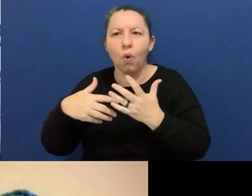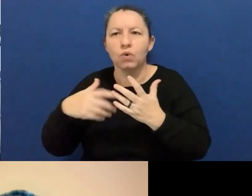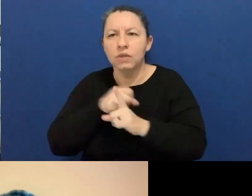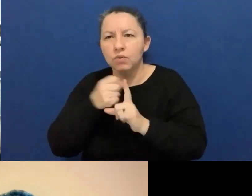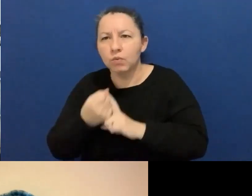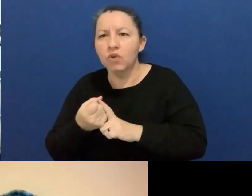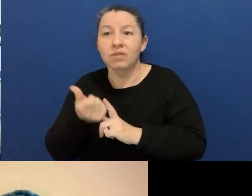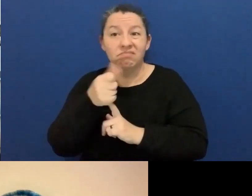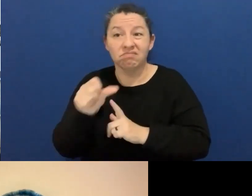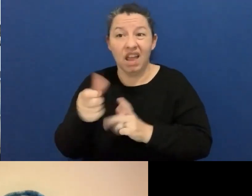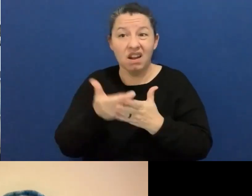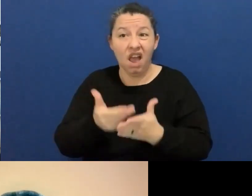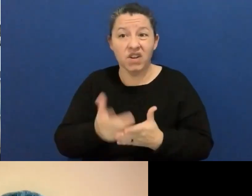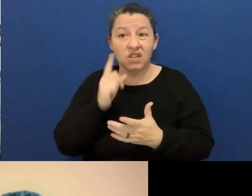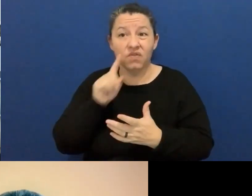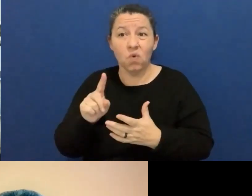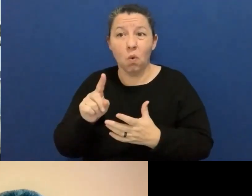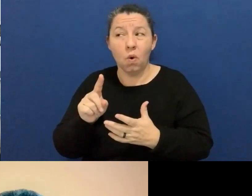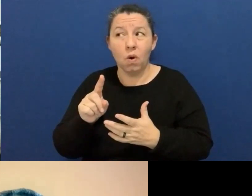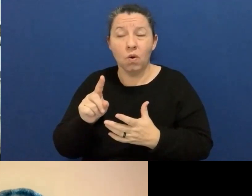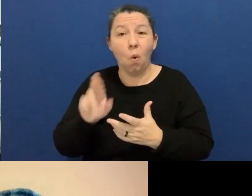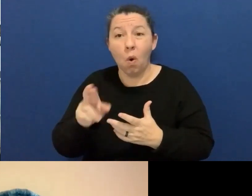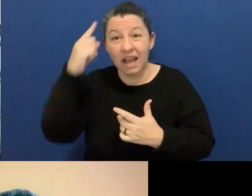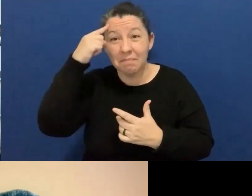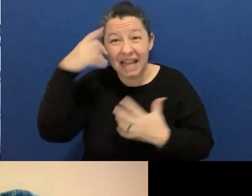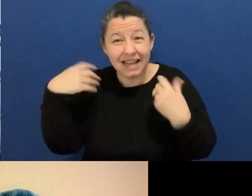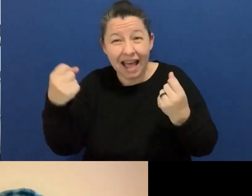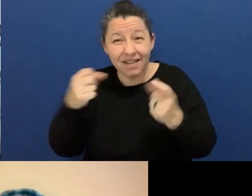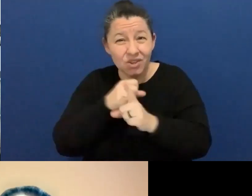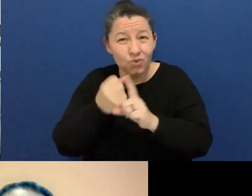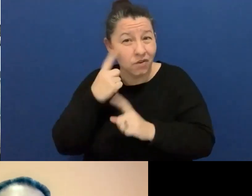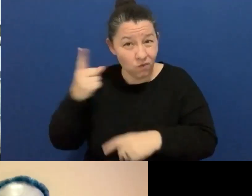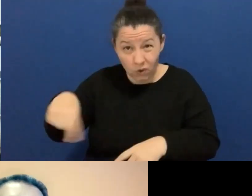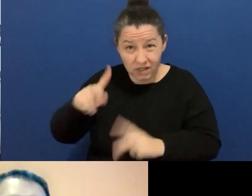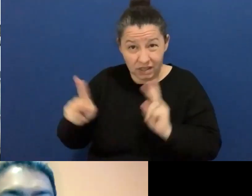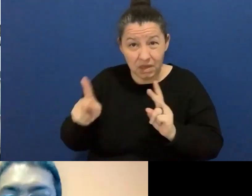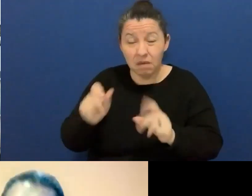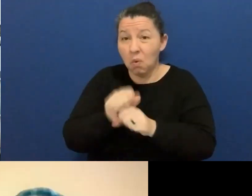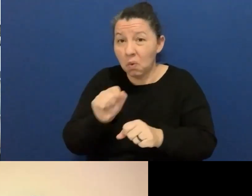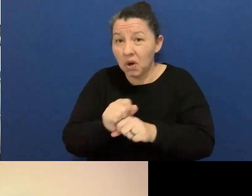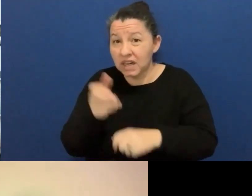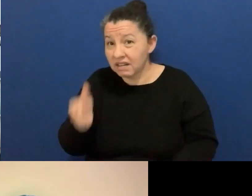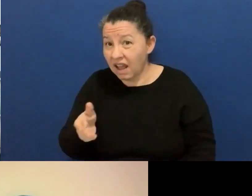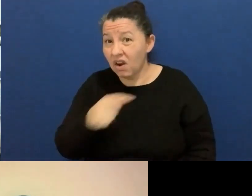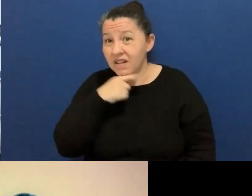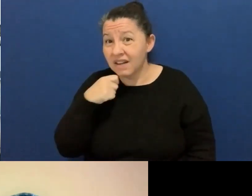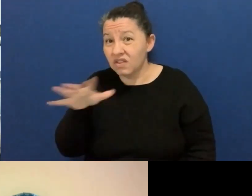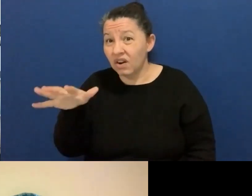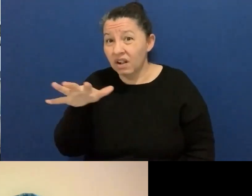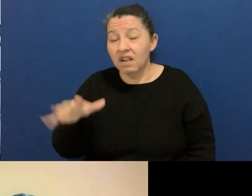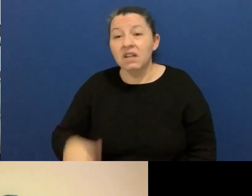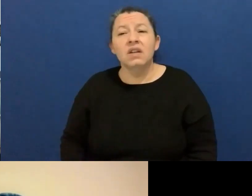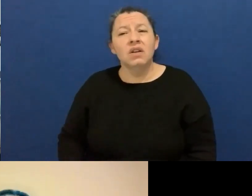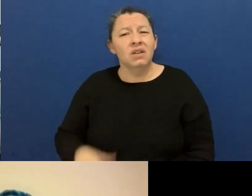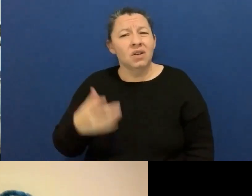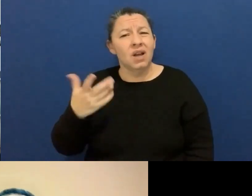for kind of the mental condition of these folks who are out there, you know, being working here, you know, they're sort of there, what are they